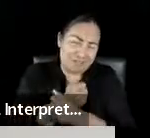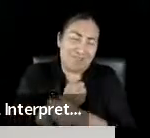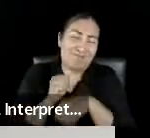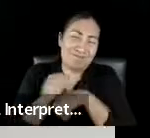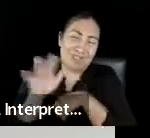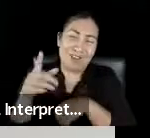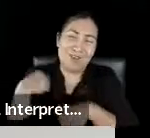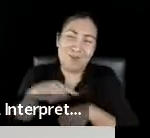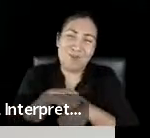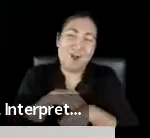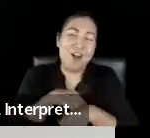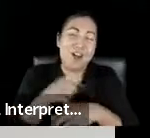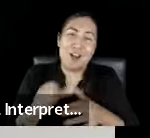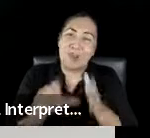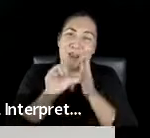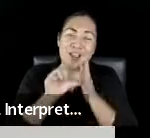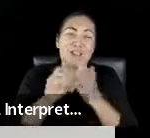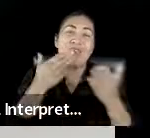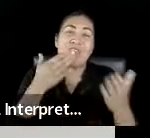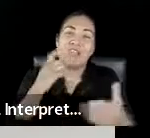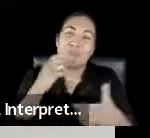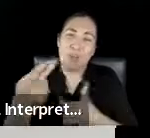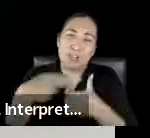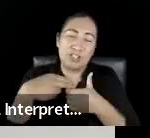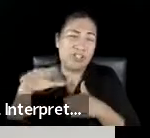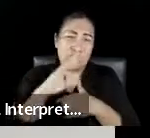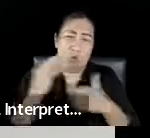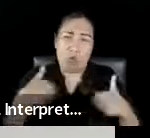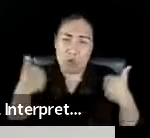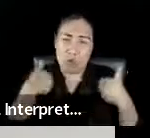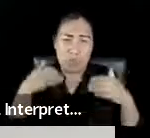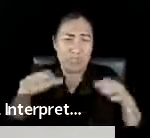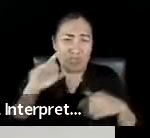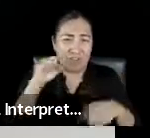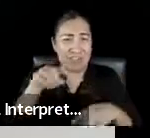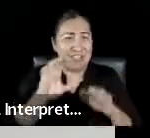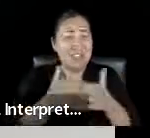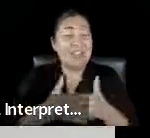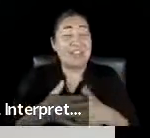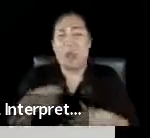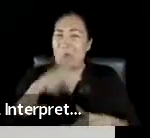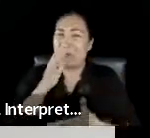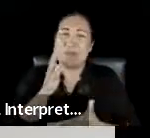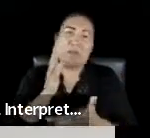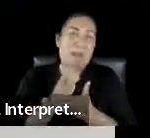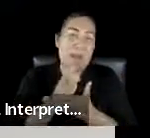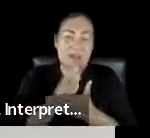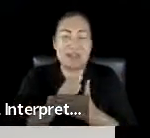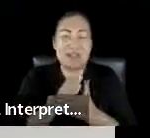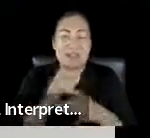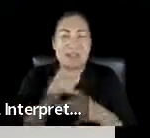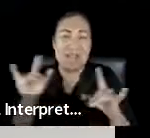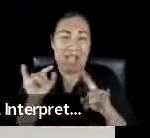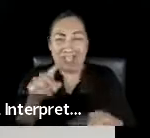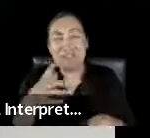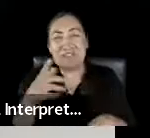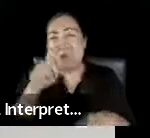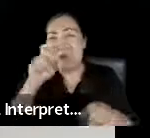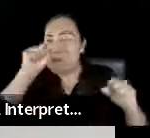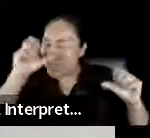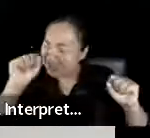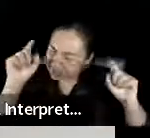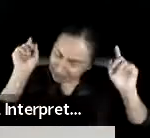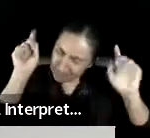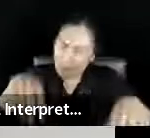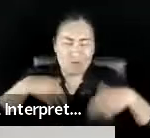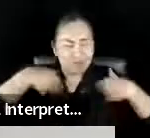all what you youth have done in the Hope and Justice category. So, again, I'll stop gushing over you. You're amazing. Just go be a rock